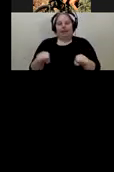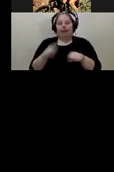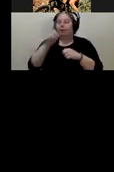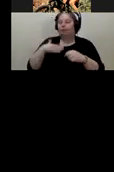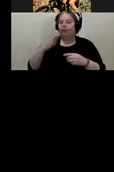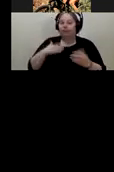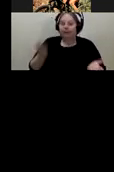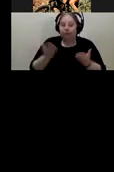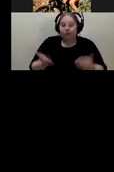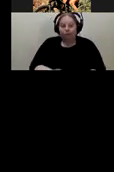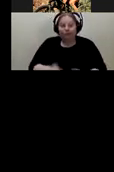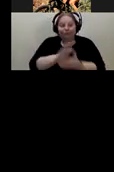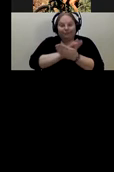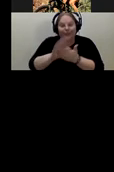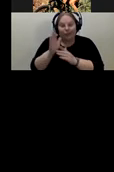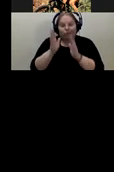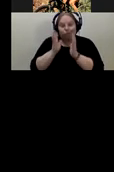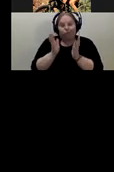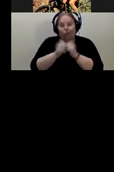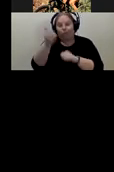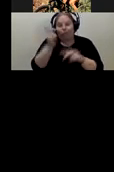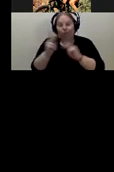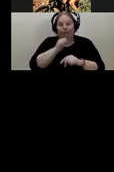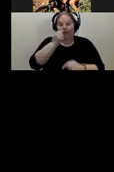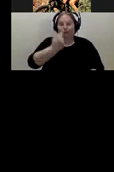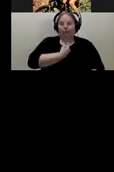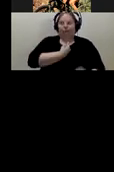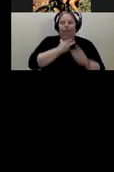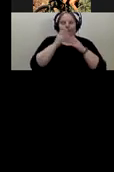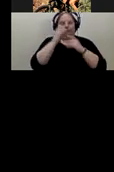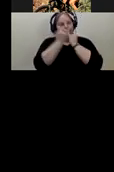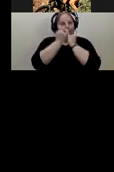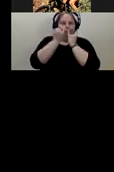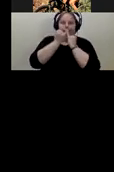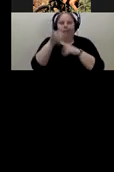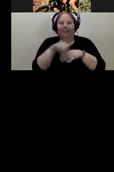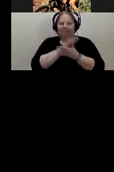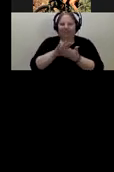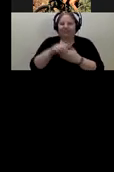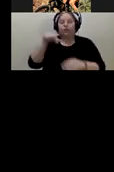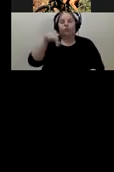to talk to someone other than myself for a change. The Q&A,